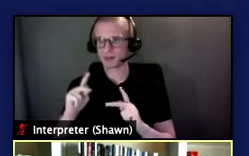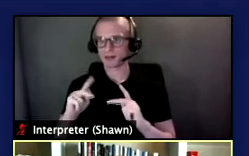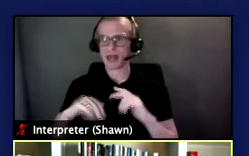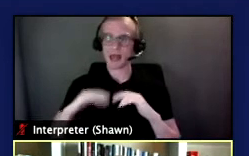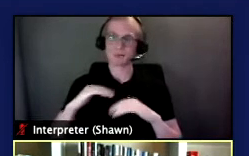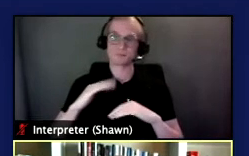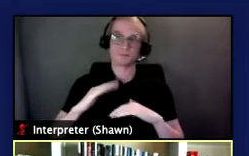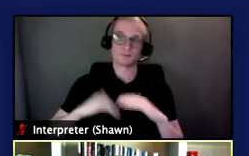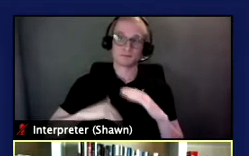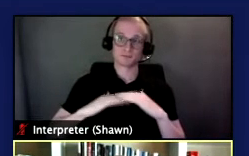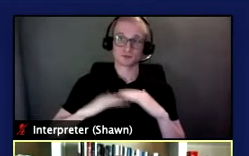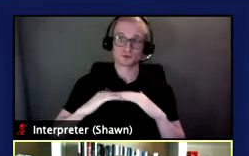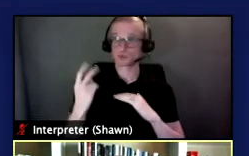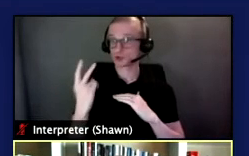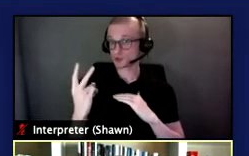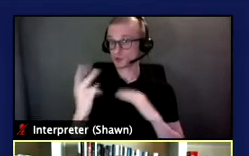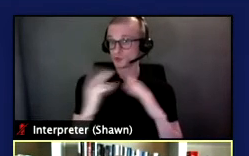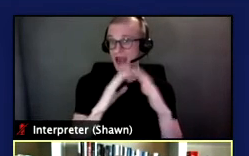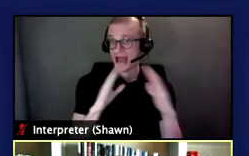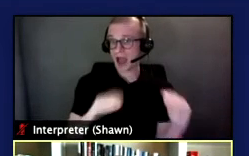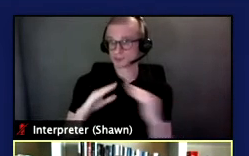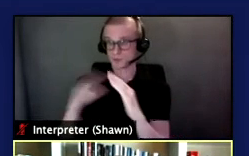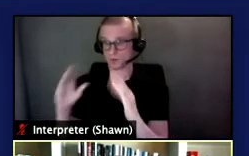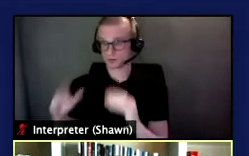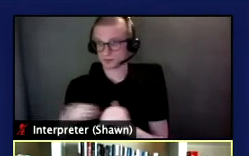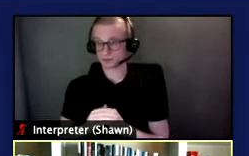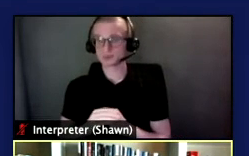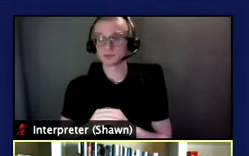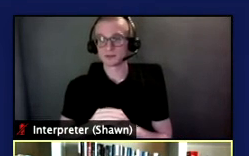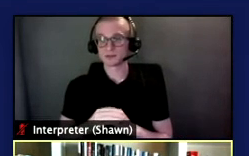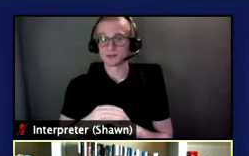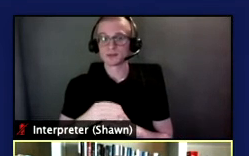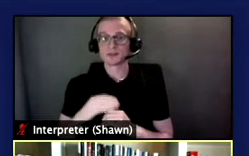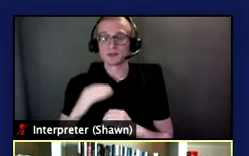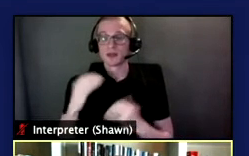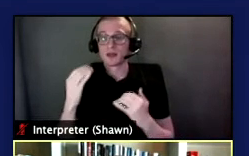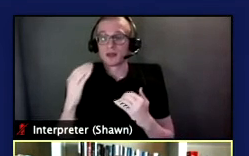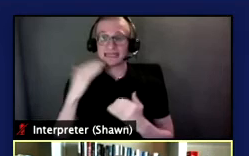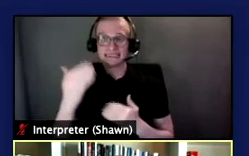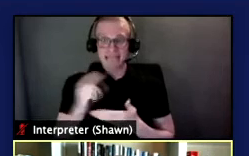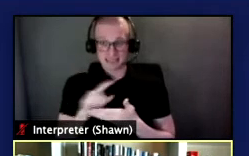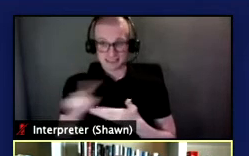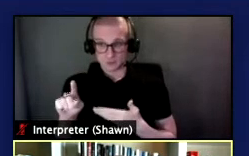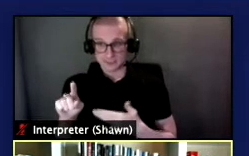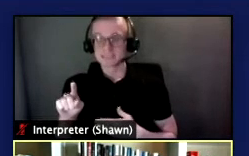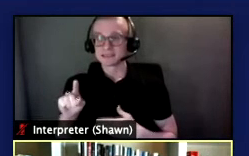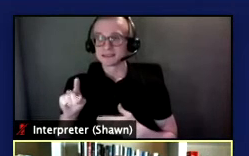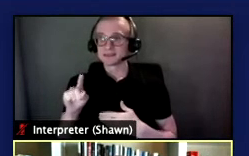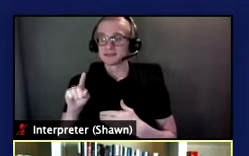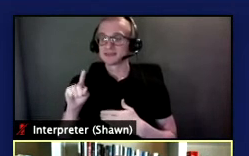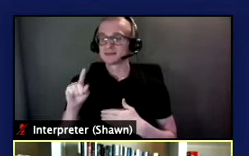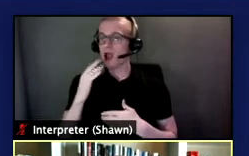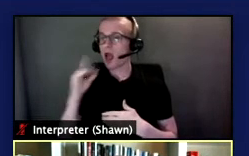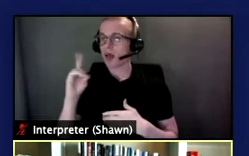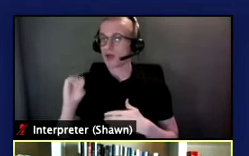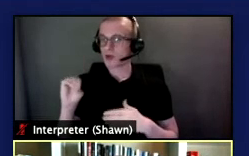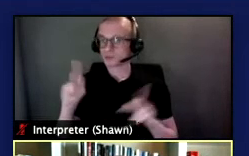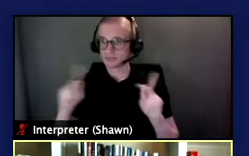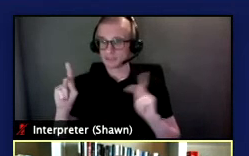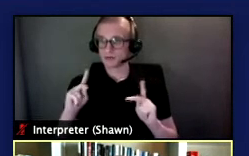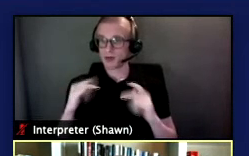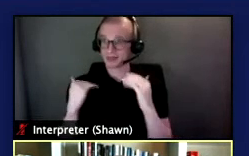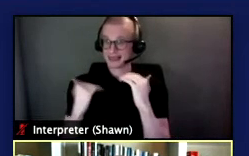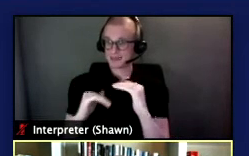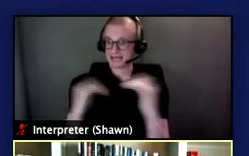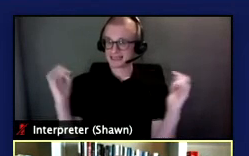hope is that this week and next, the fact that Coloradans are limiting their gatherings will be translating into